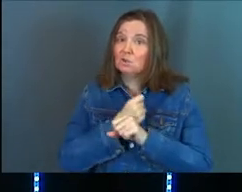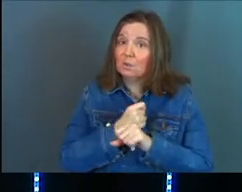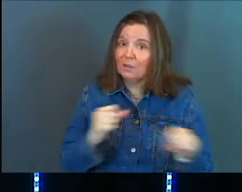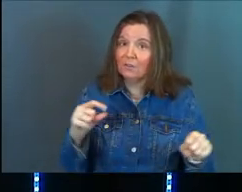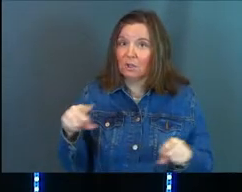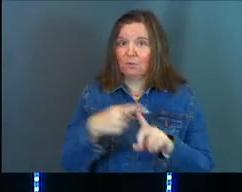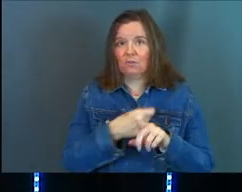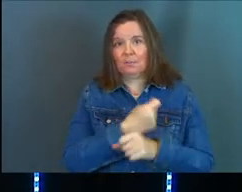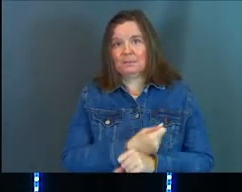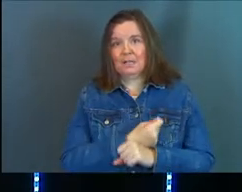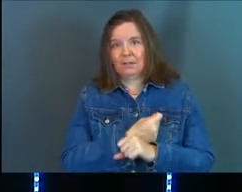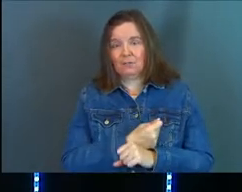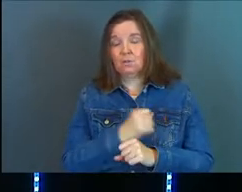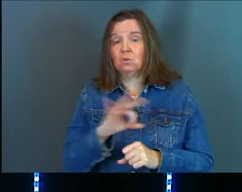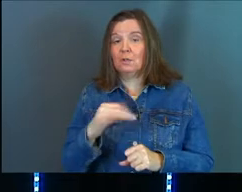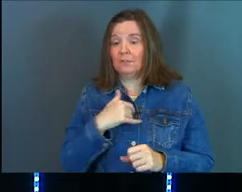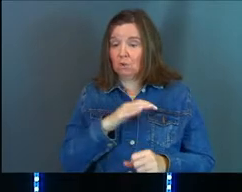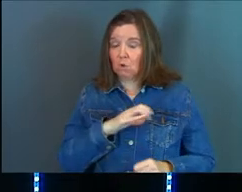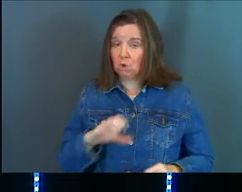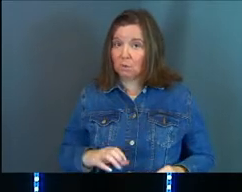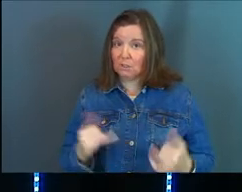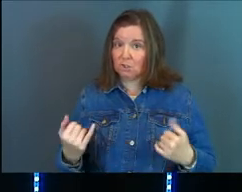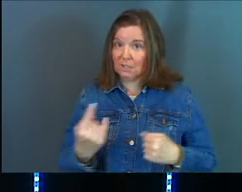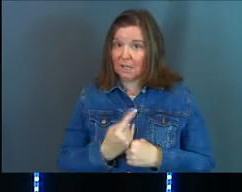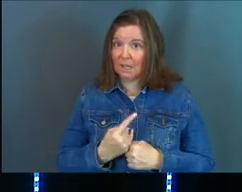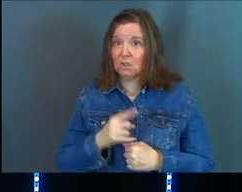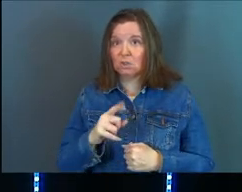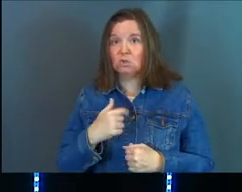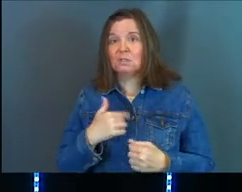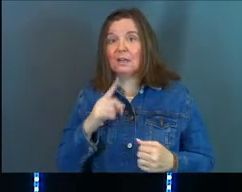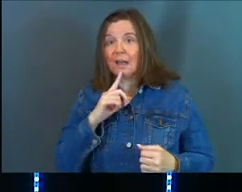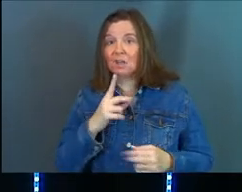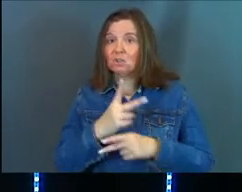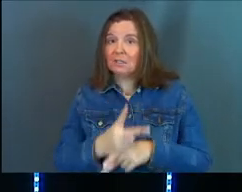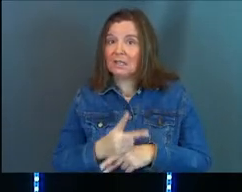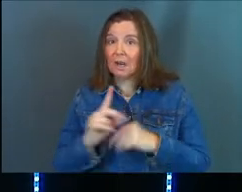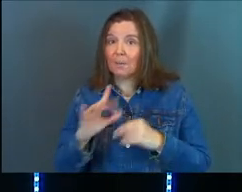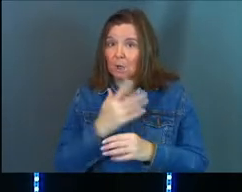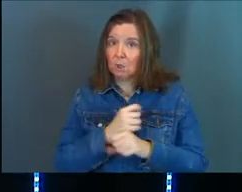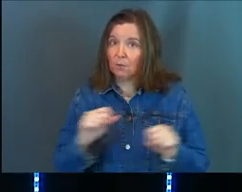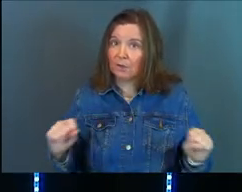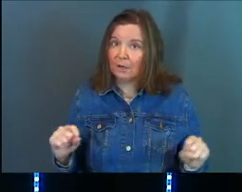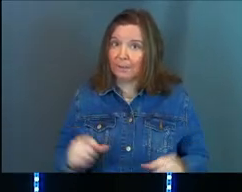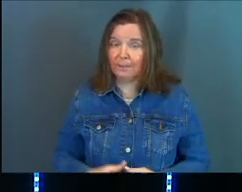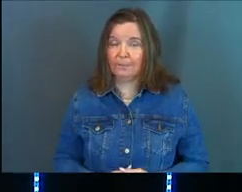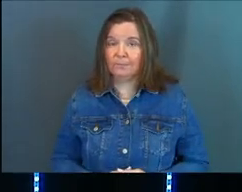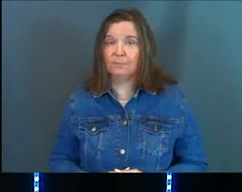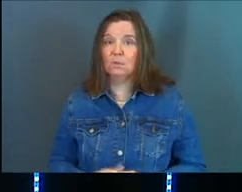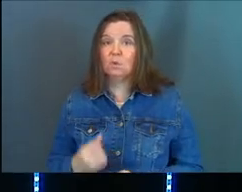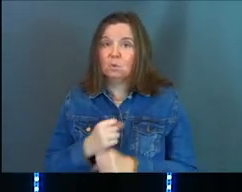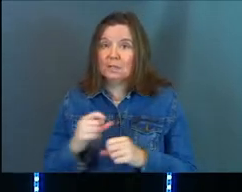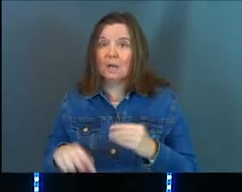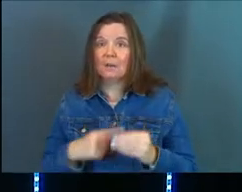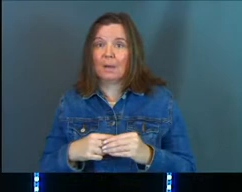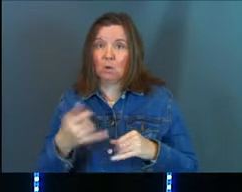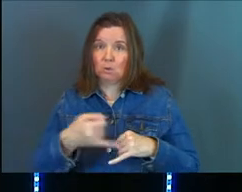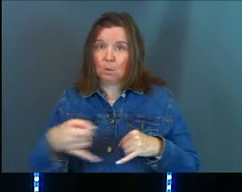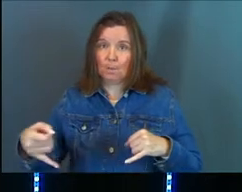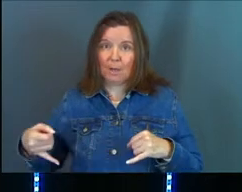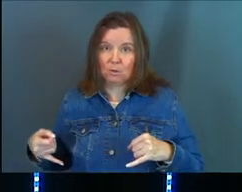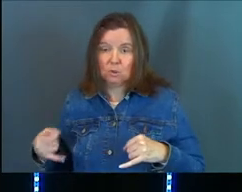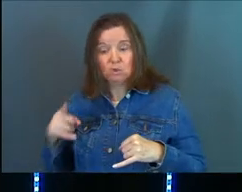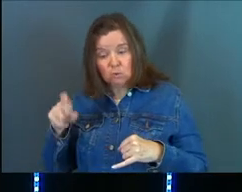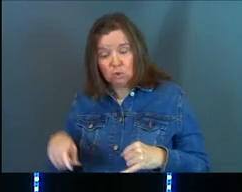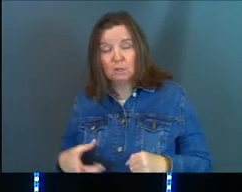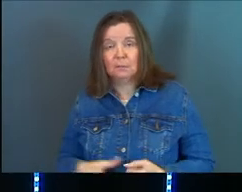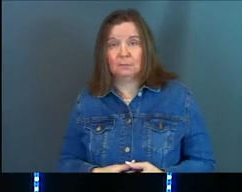free you from slavery. And so if you're a Christian today, you should actually care about your freedom. You should care about your boundaries.